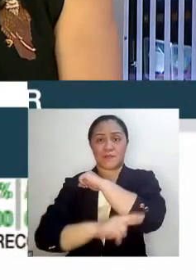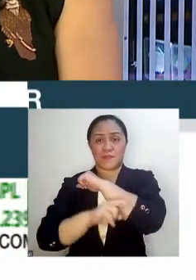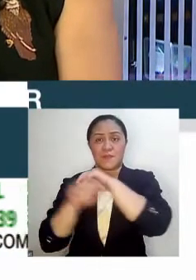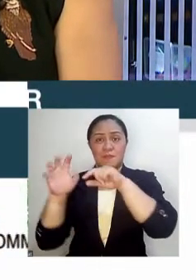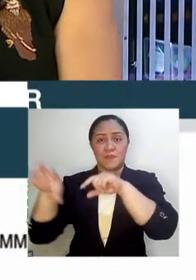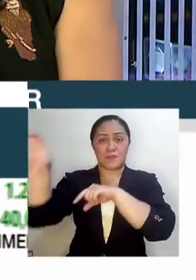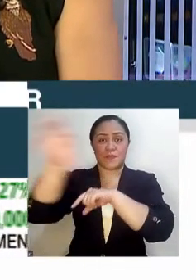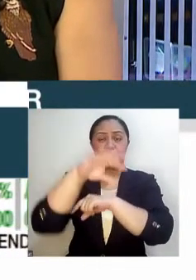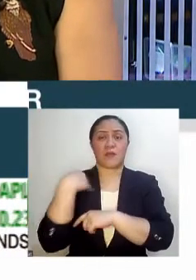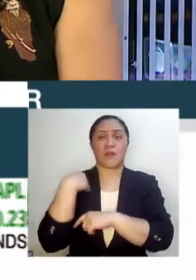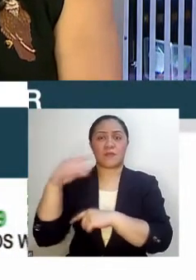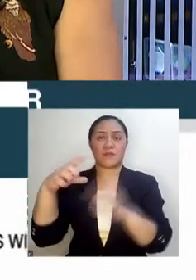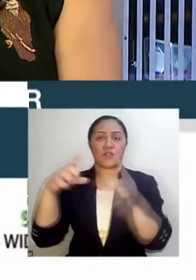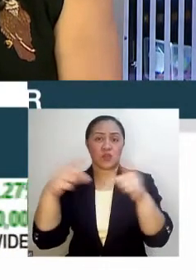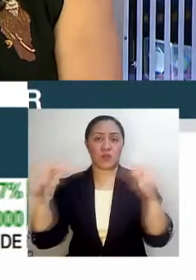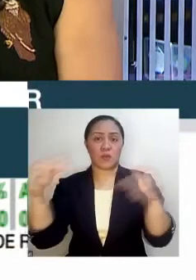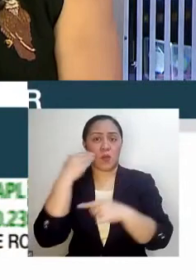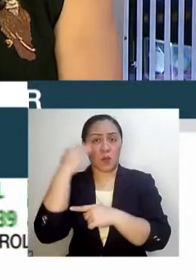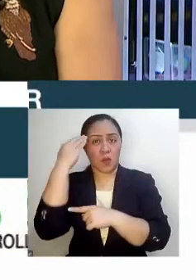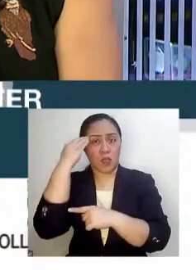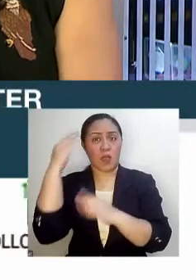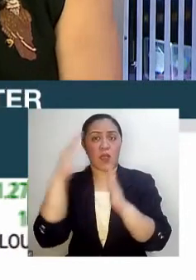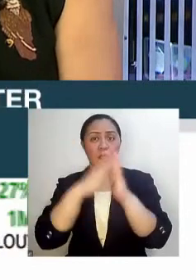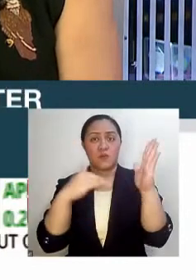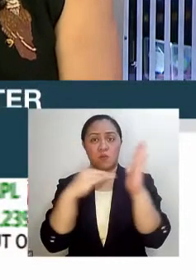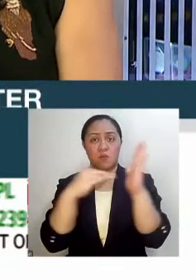Korea, New Zealand,